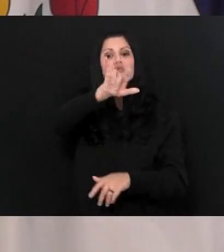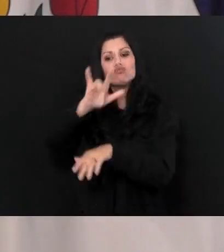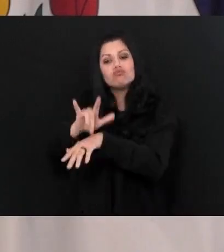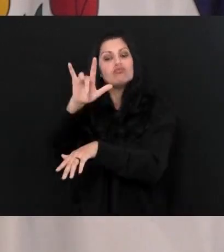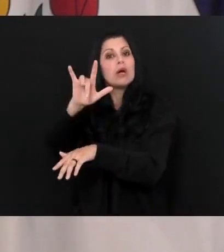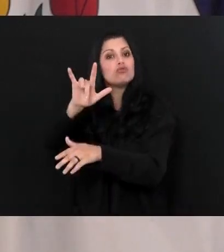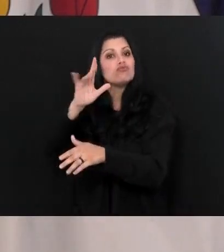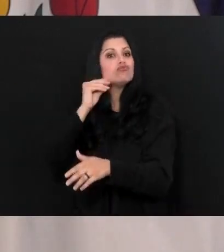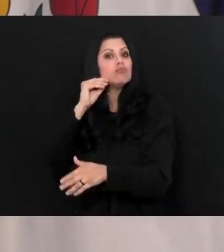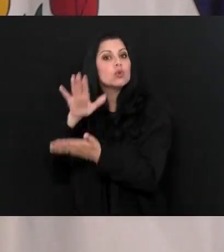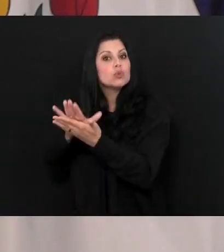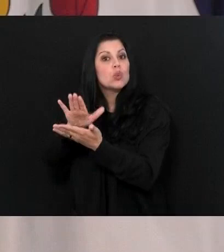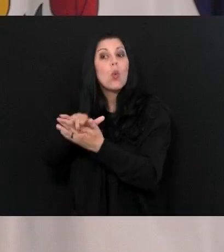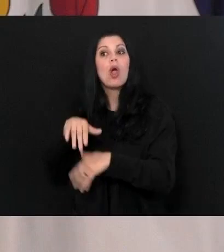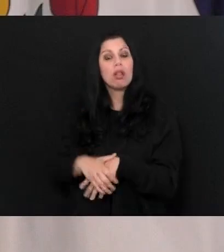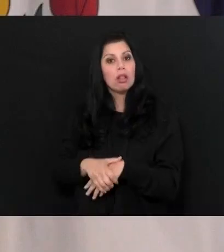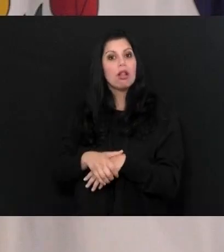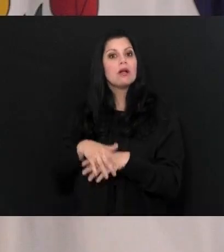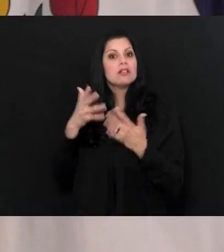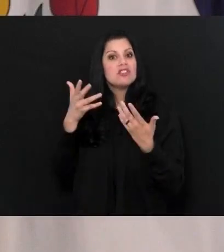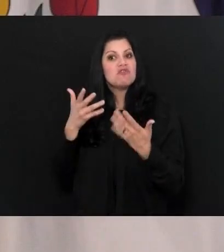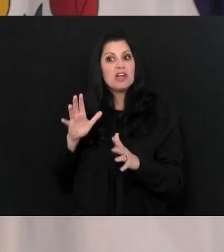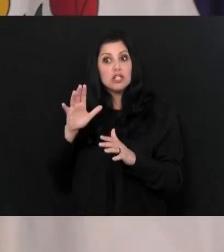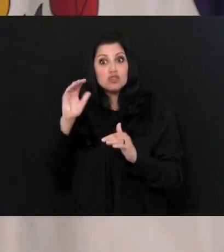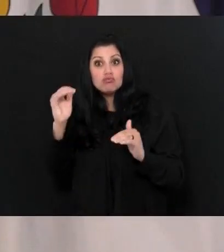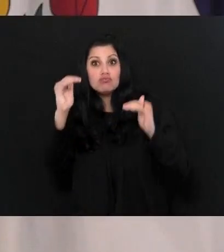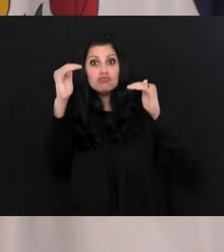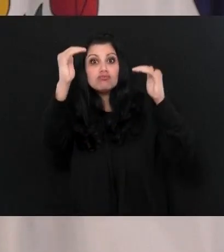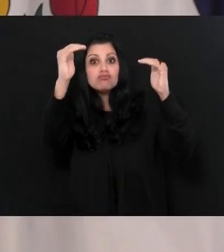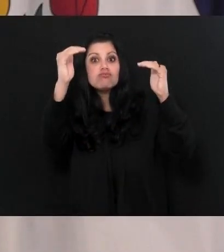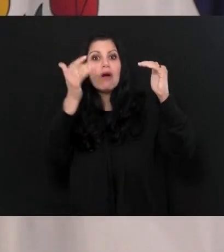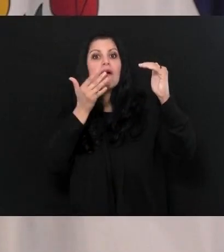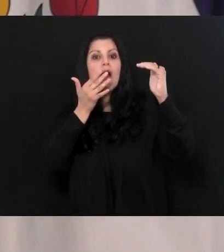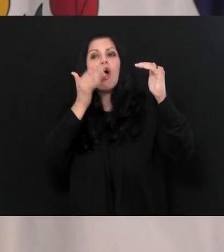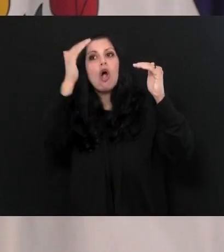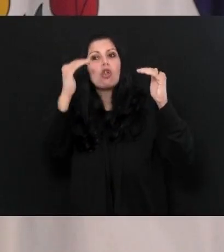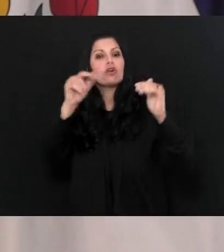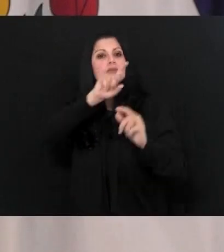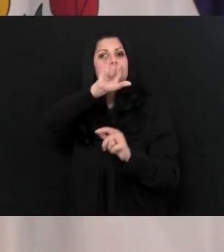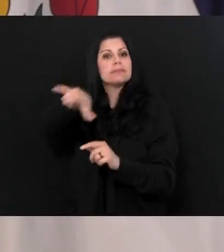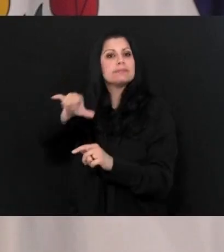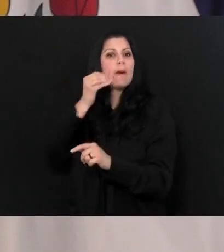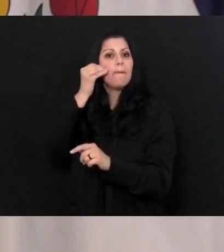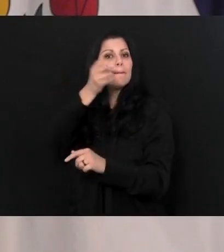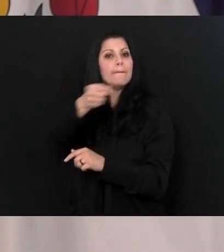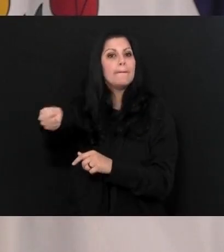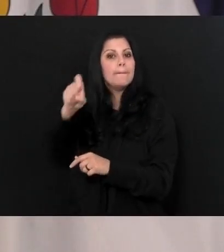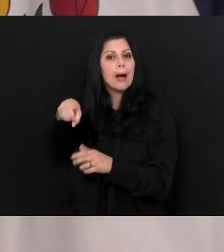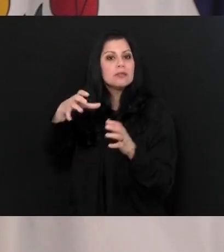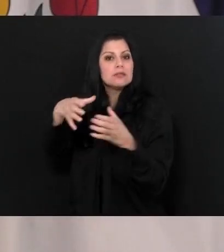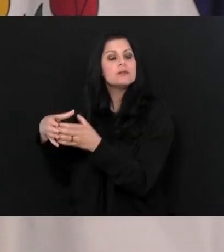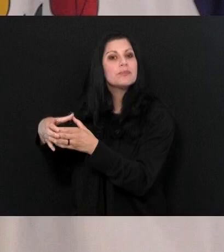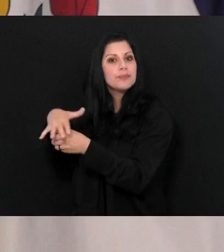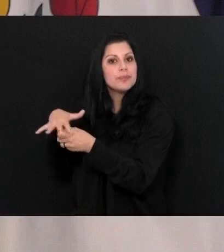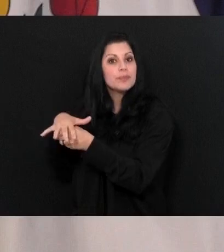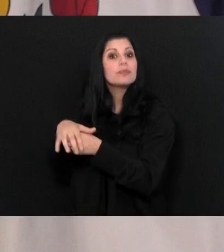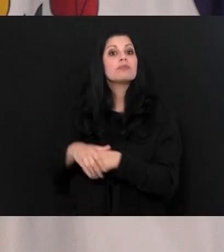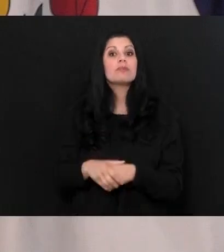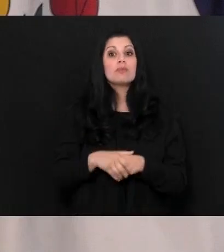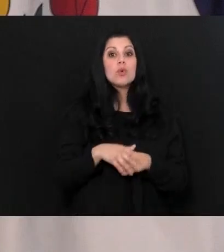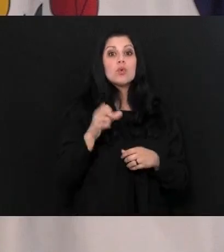have already been in school and would have been able to have gone to school today. But when I did that, they praised